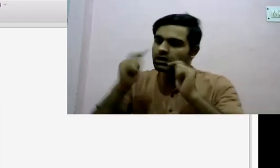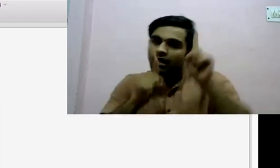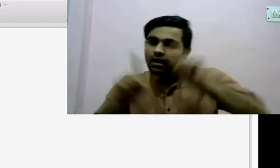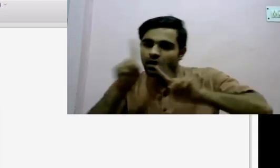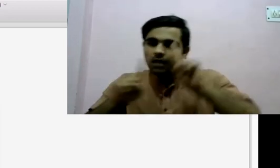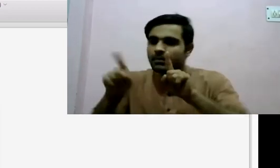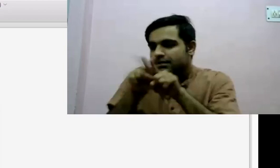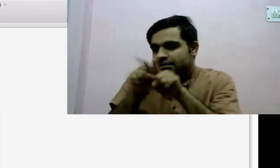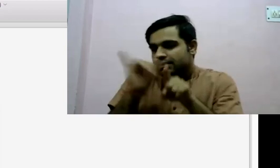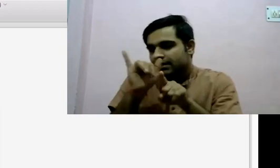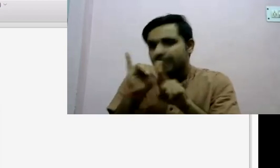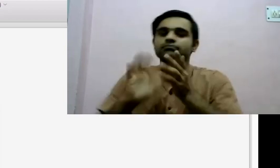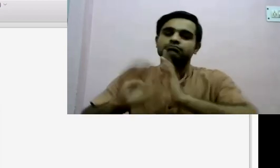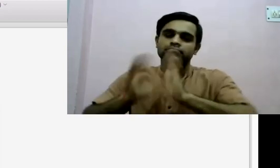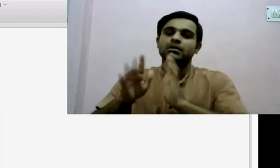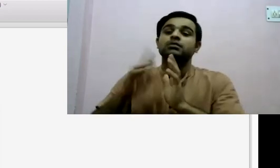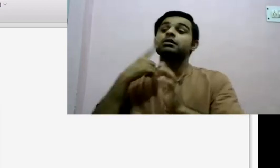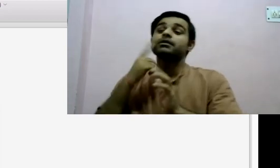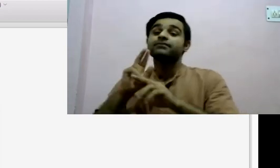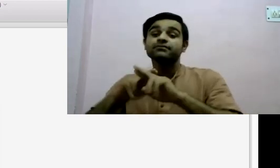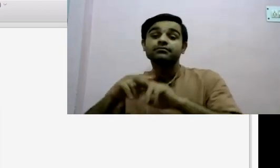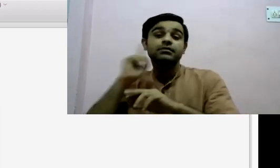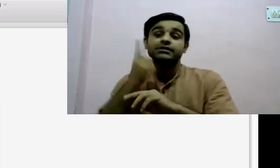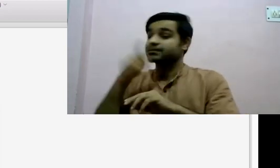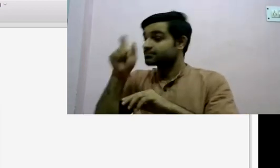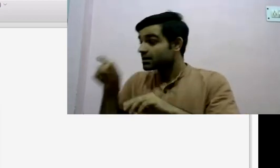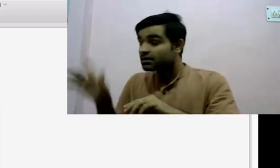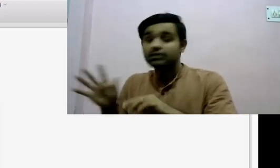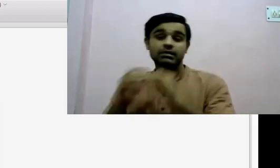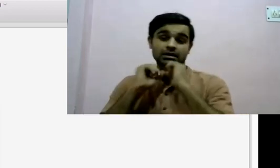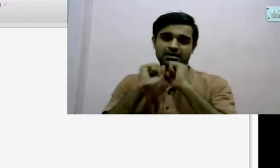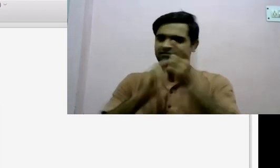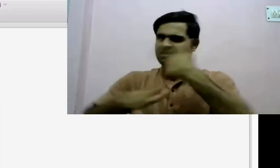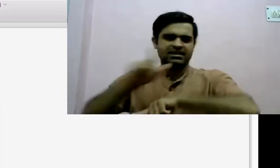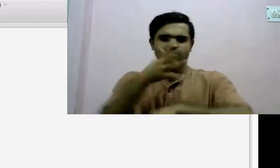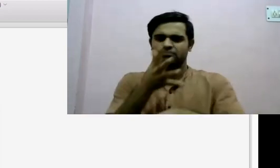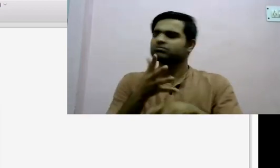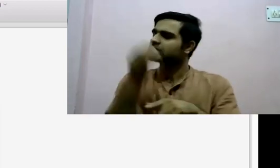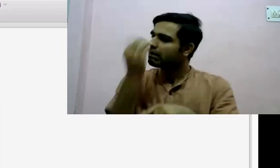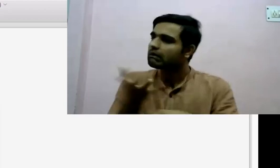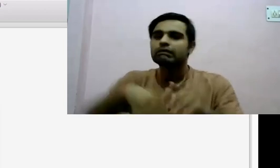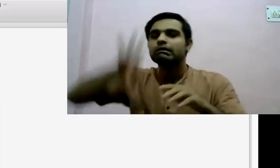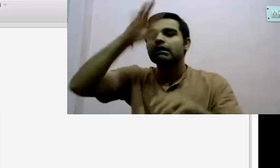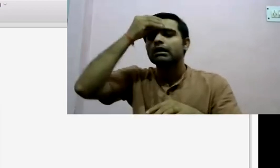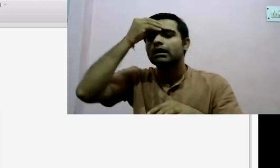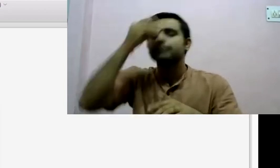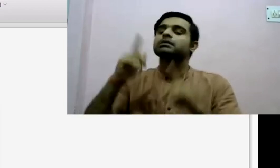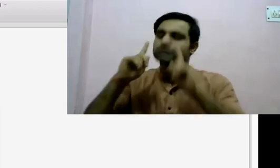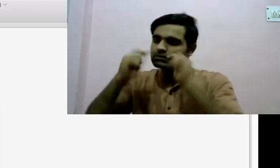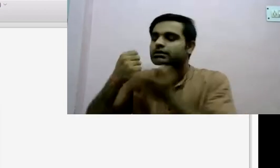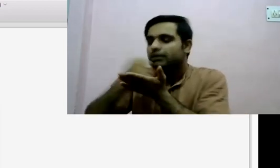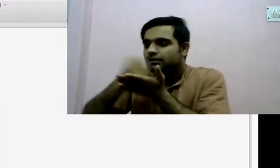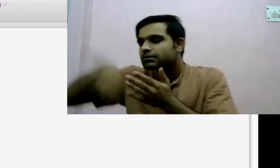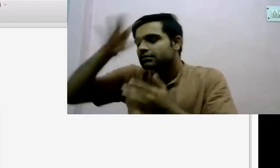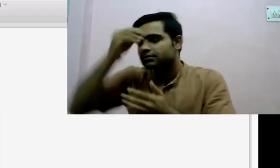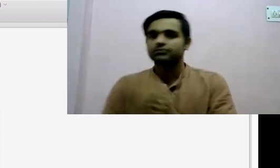somebody who is hearing or speech impaired. It is not a very difficult language if you really try. You